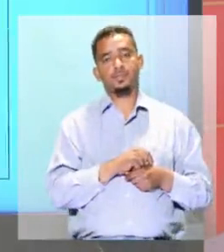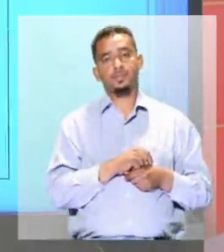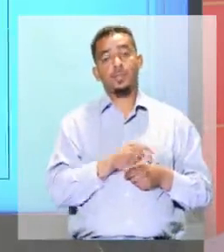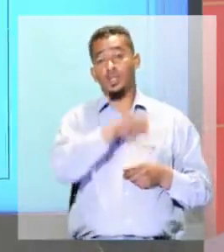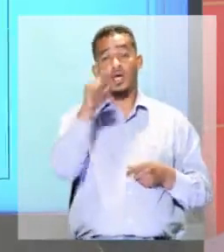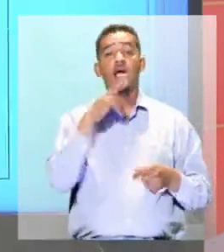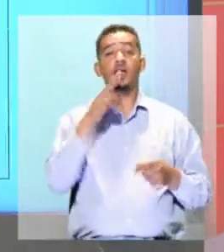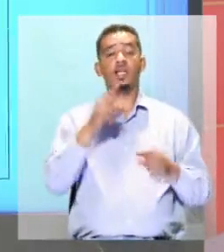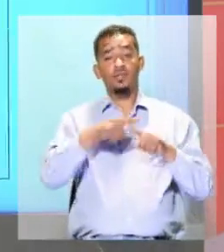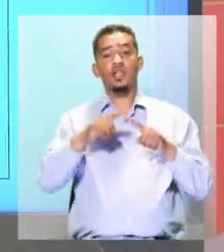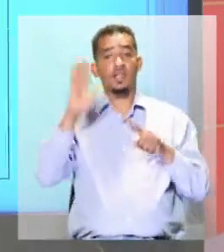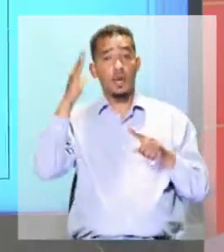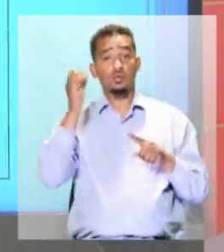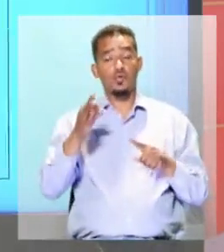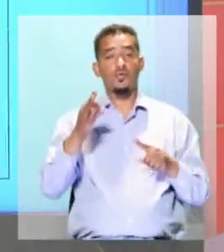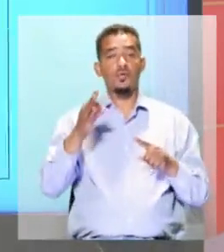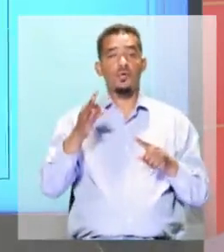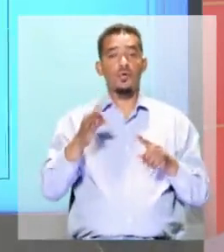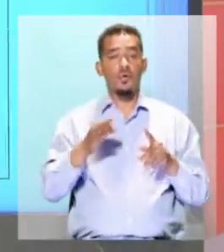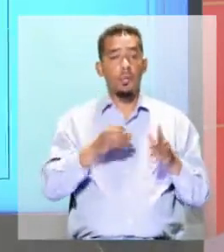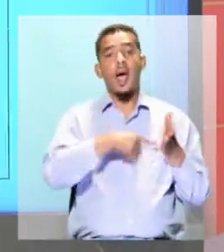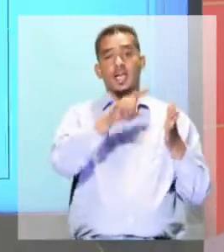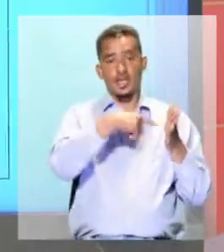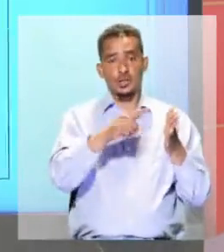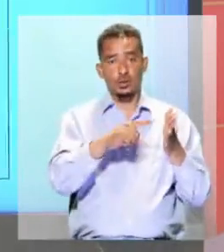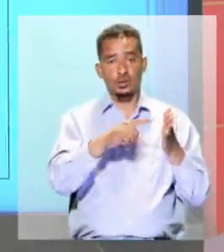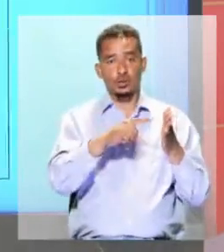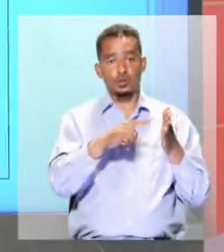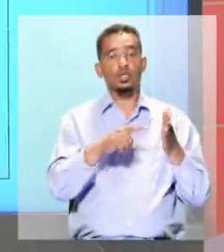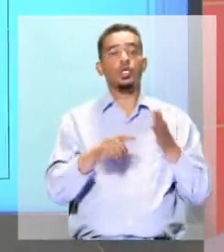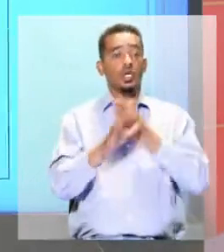There are different types of migration. That